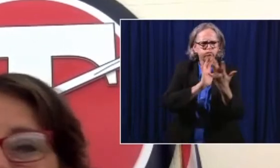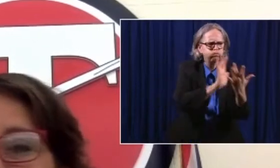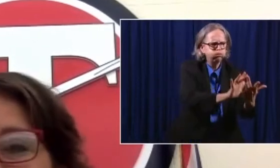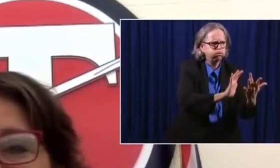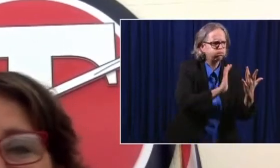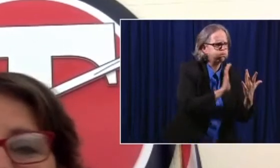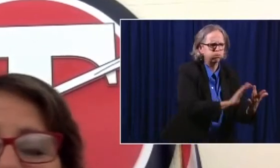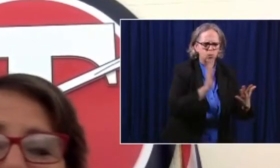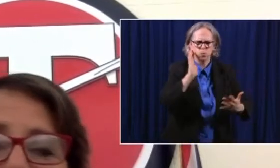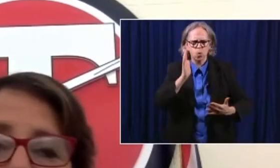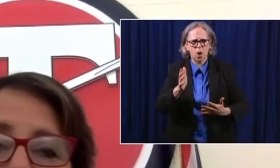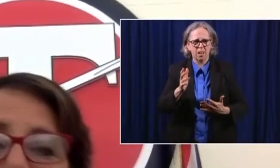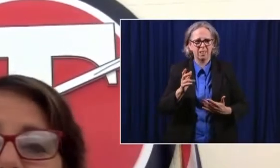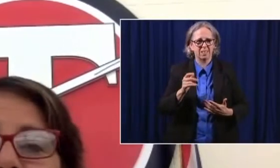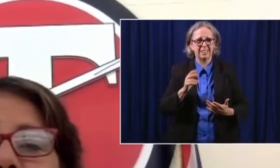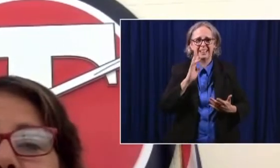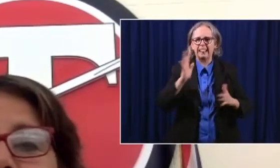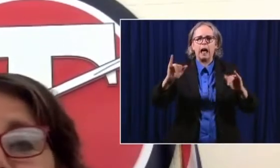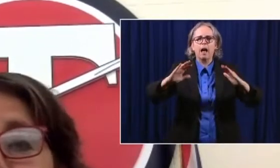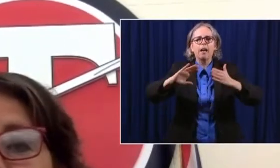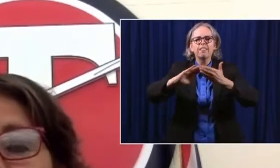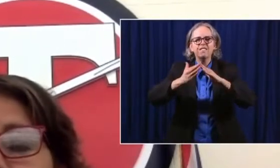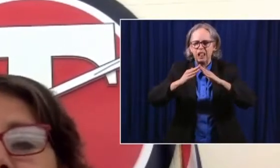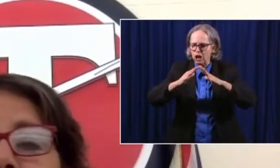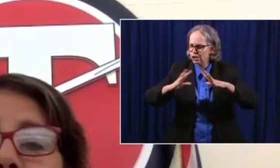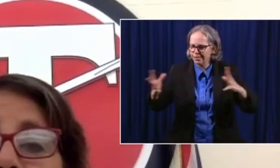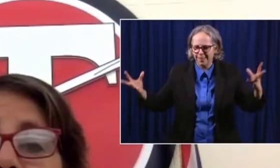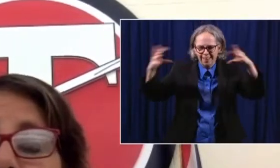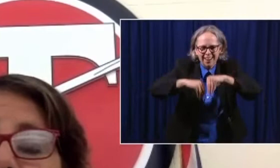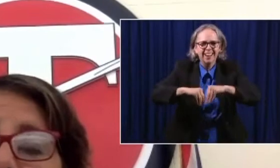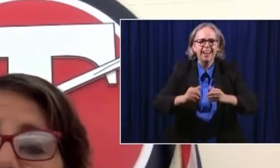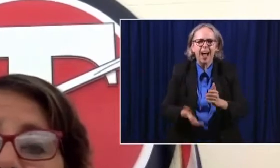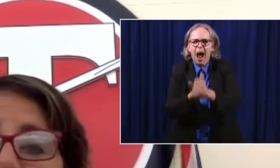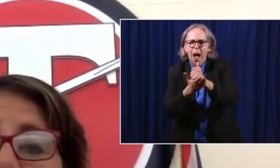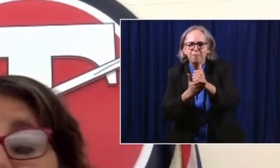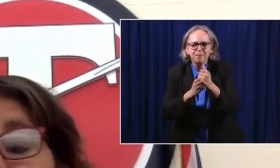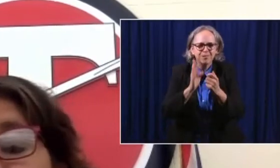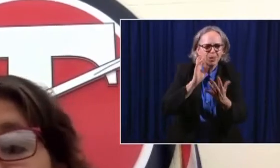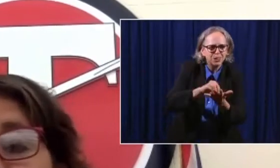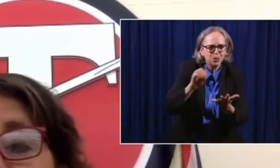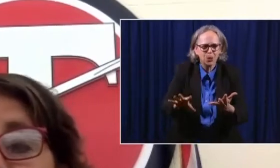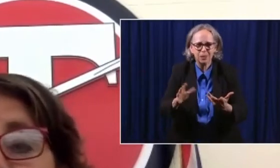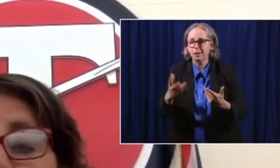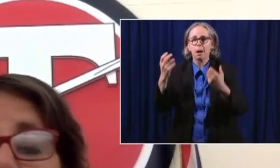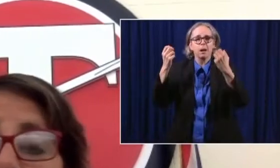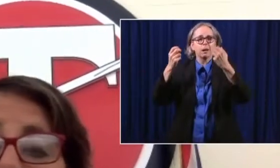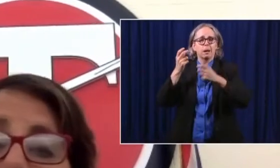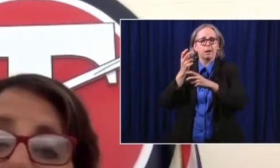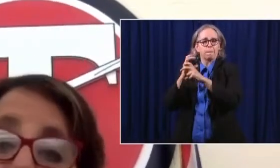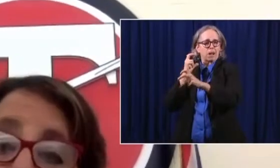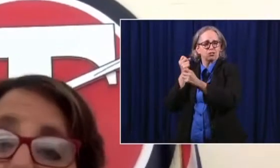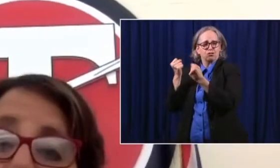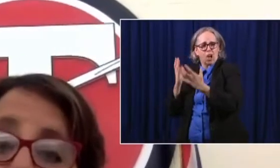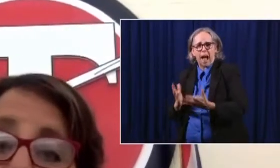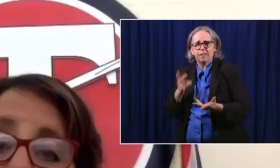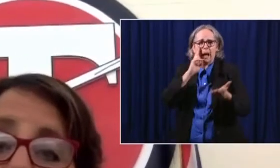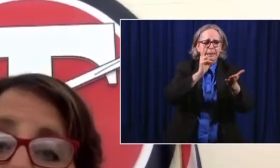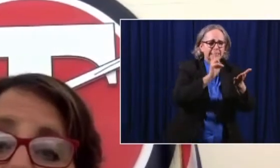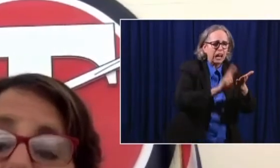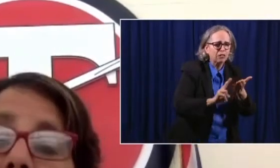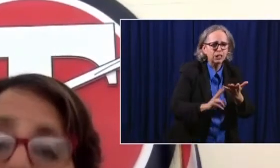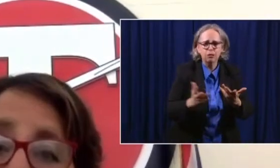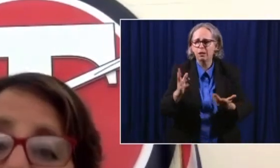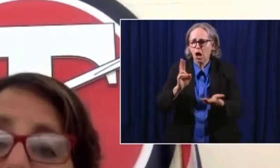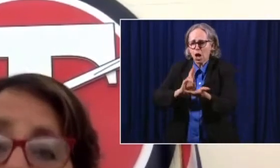you will. Our bus drivers, our paraprofessionals, our teachers' aides, some of our secretaries, our school nurses are taking a group of